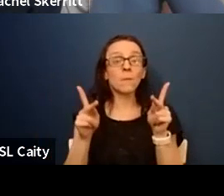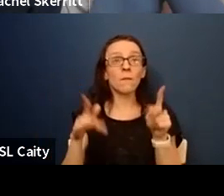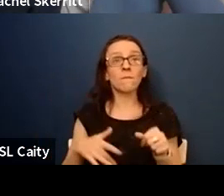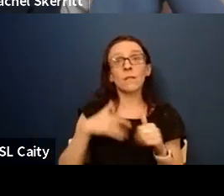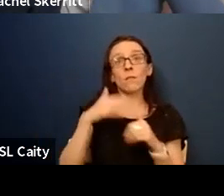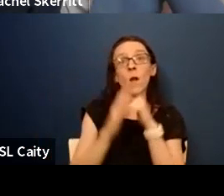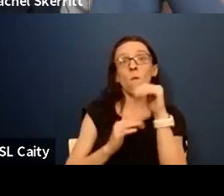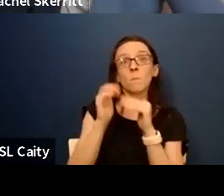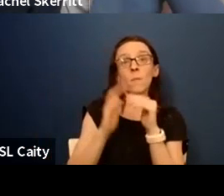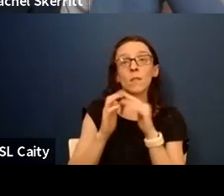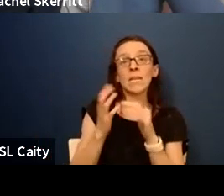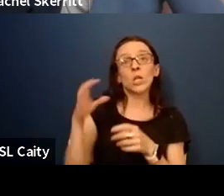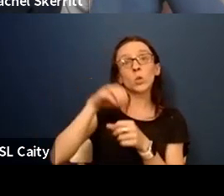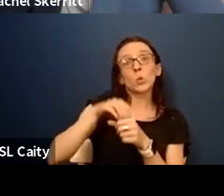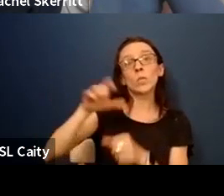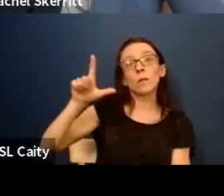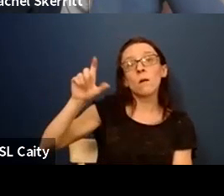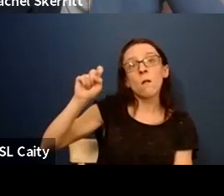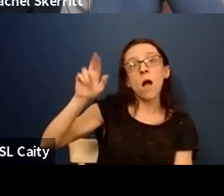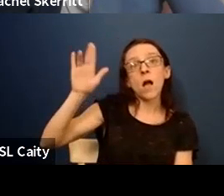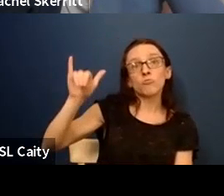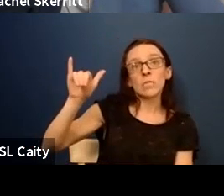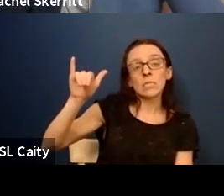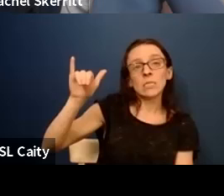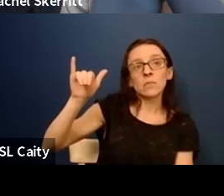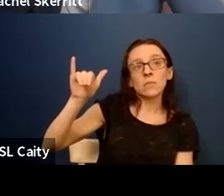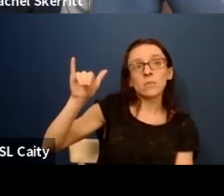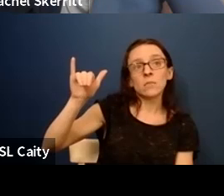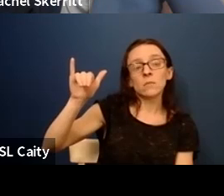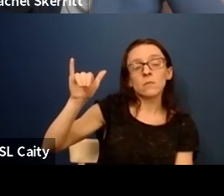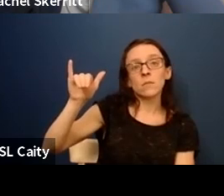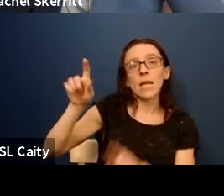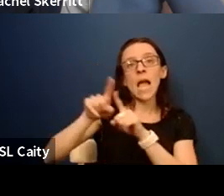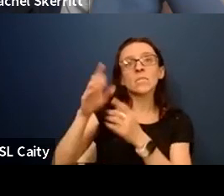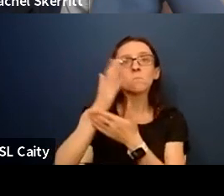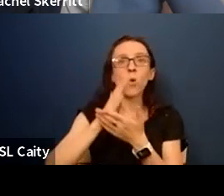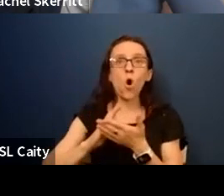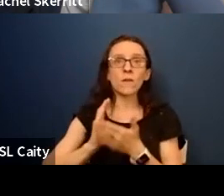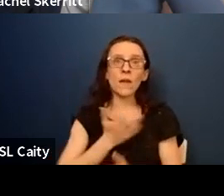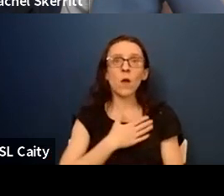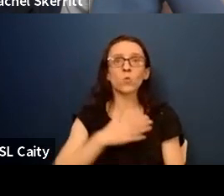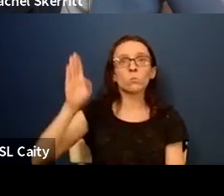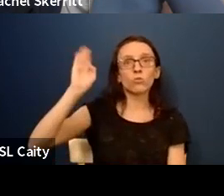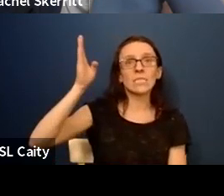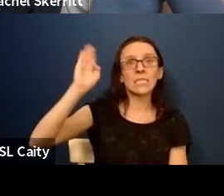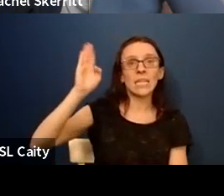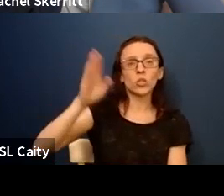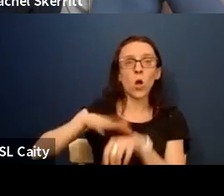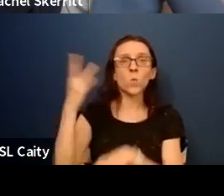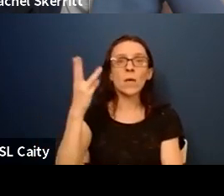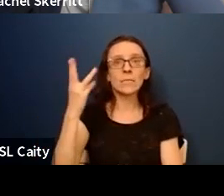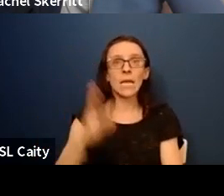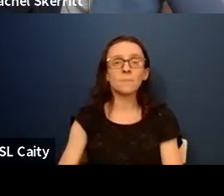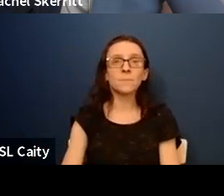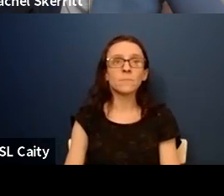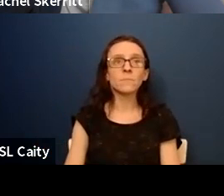us including a lottery as part of our presentation on Wednesday?